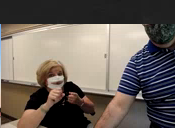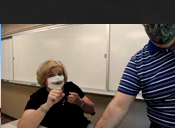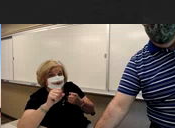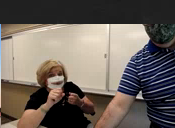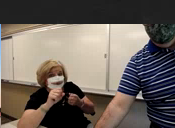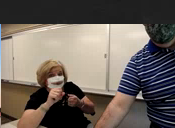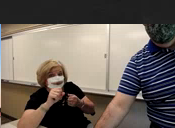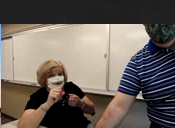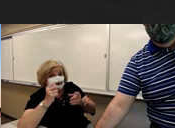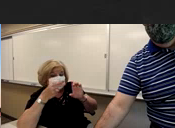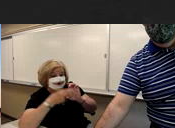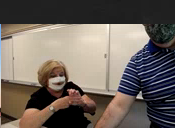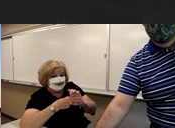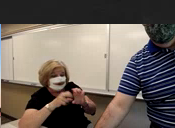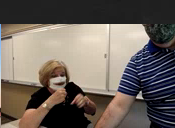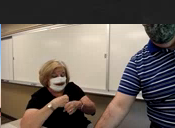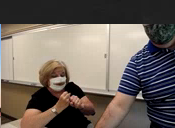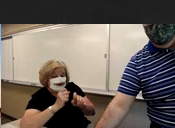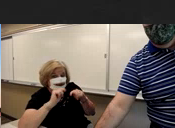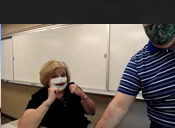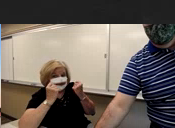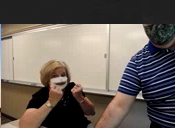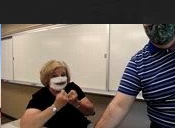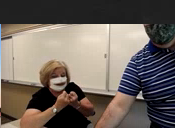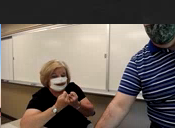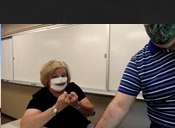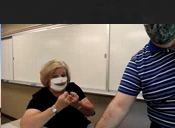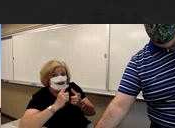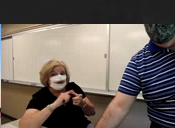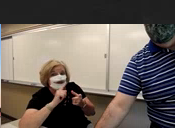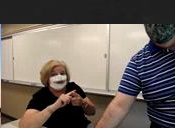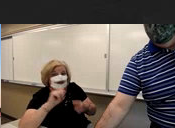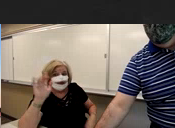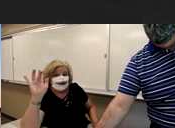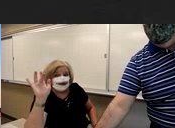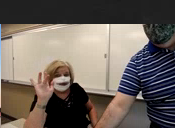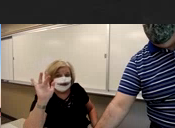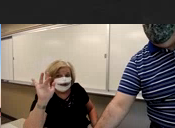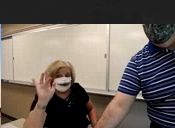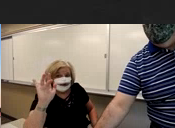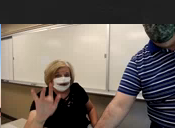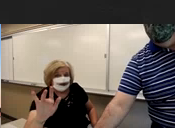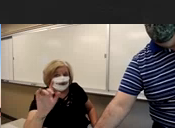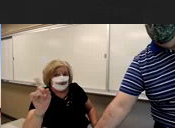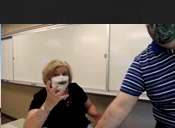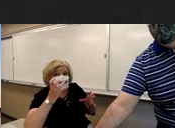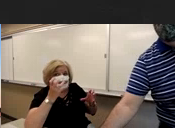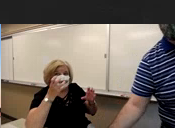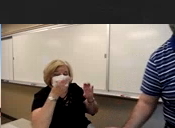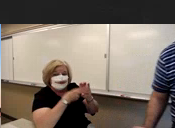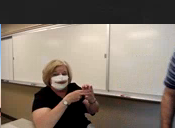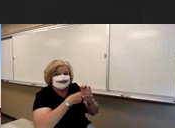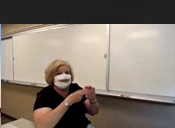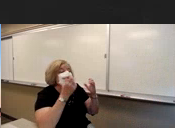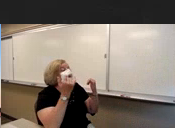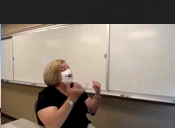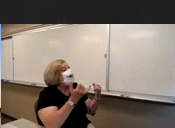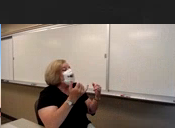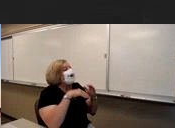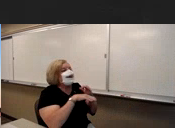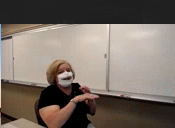join and create team, you then want to click on the team you want to access. So like right now we're in the